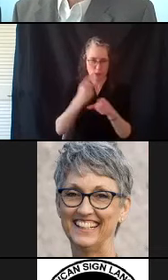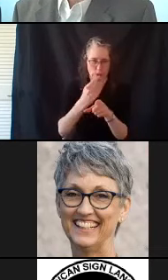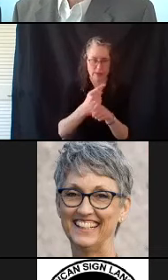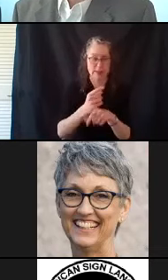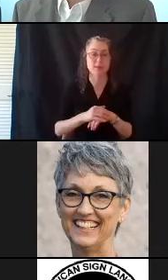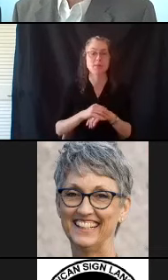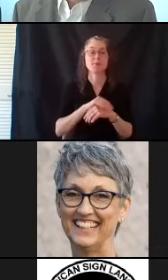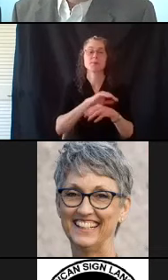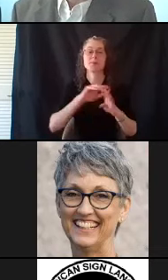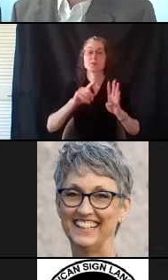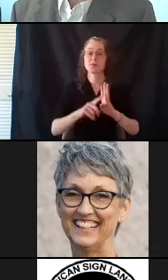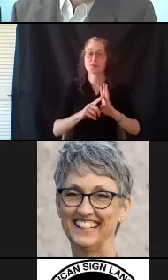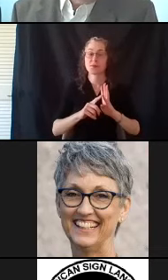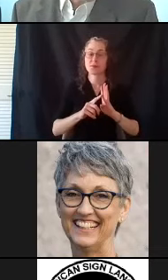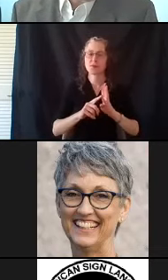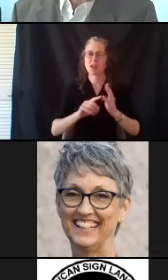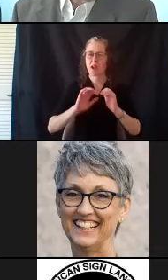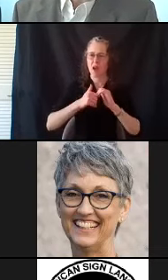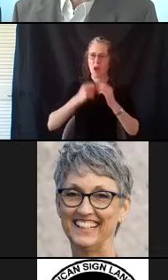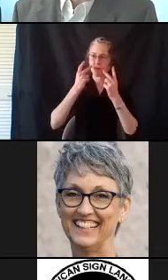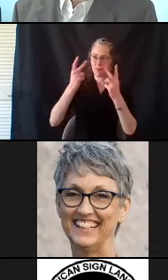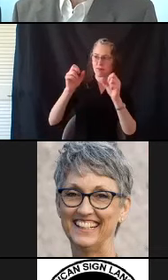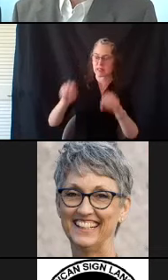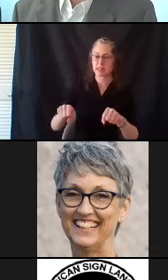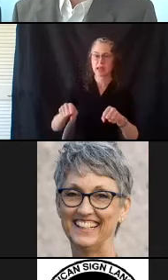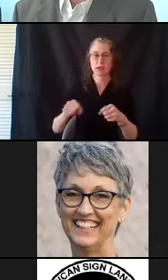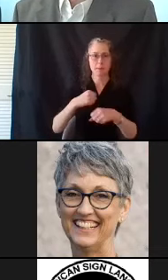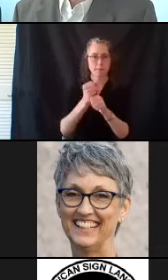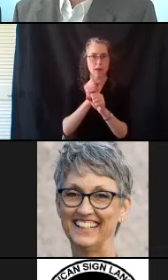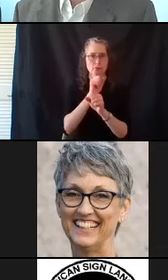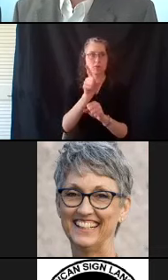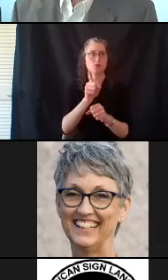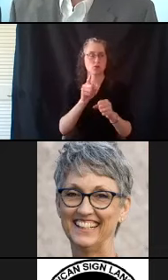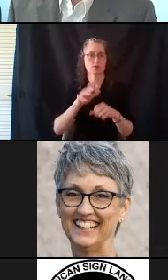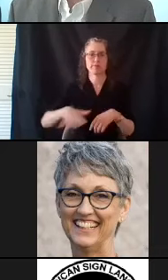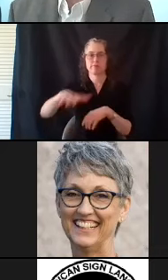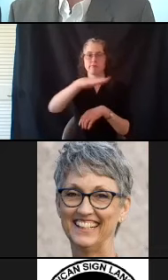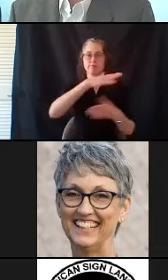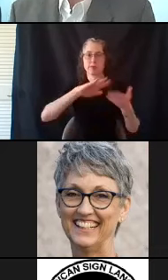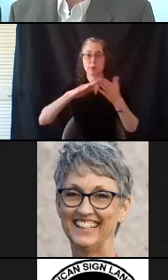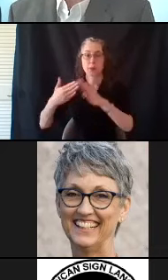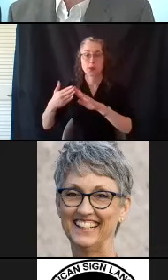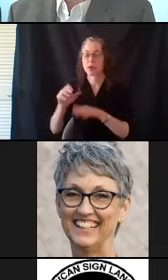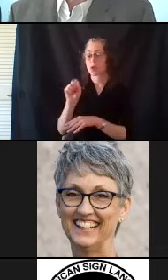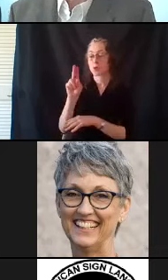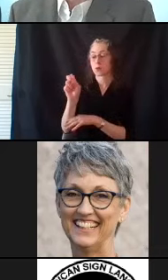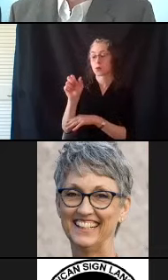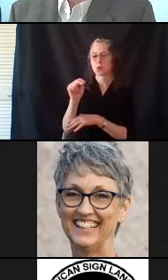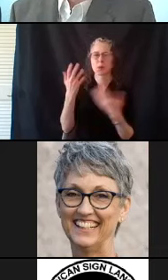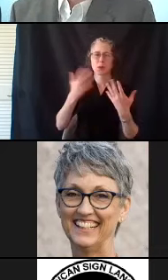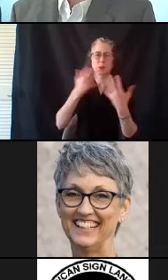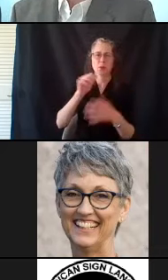make visitability a reality in your community. And Susan has done a wonderful job in the city of